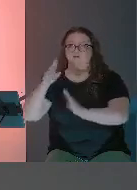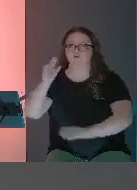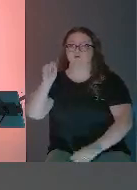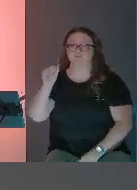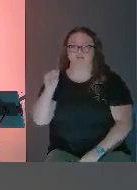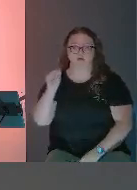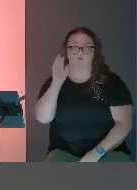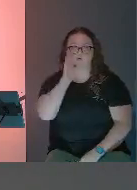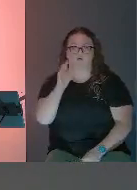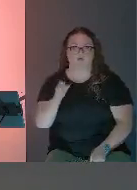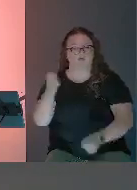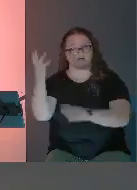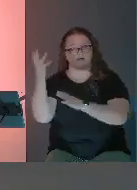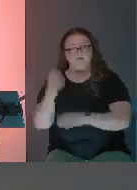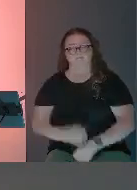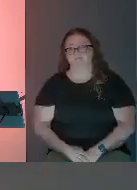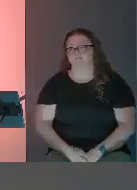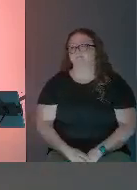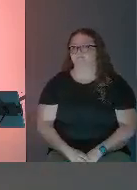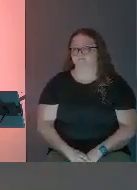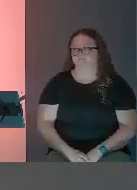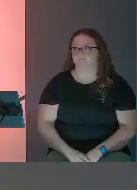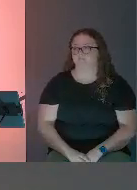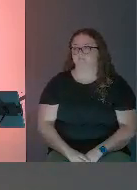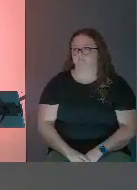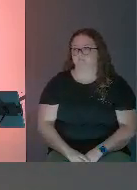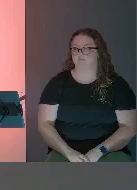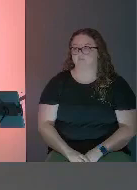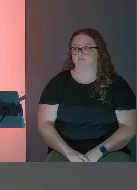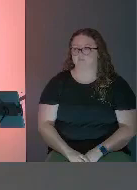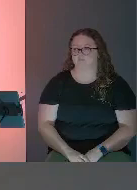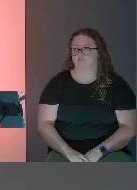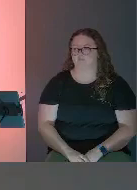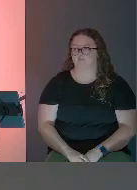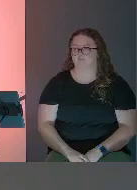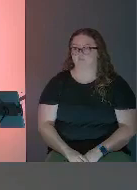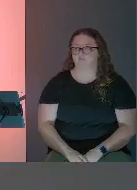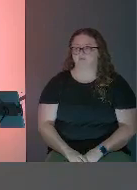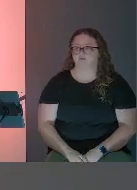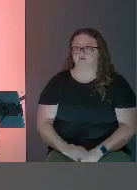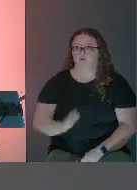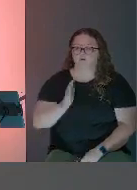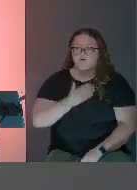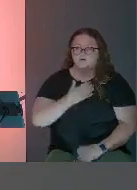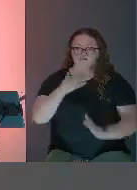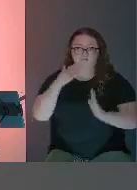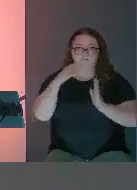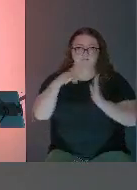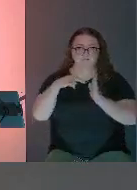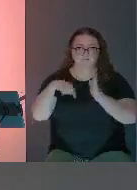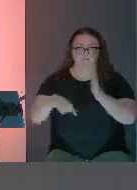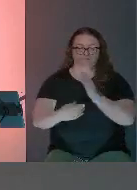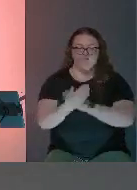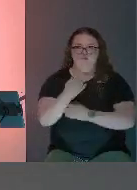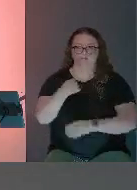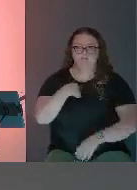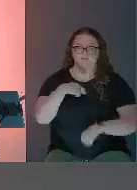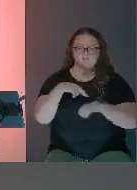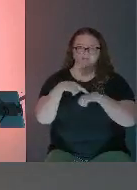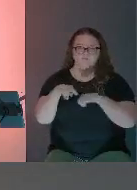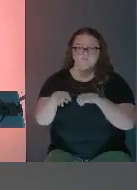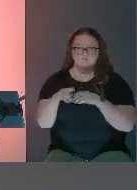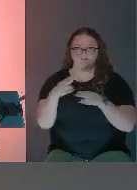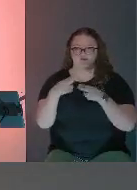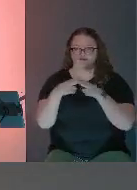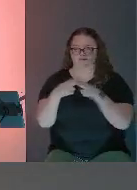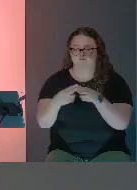And this is what he's driving home. So in our text this morning, we're going to look at what I'm referring to as